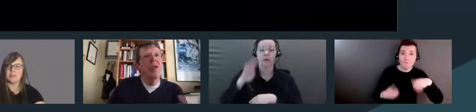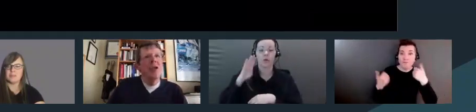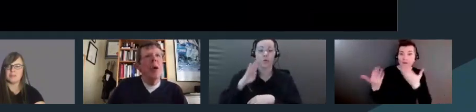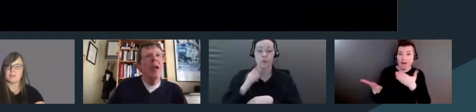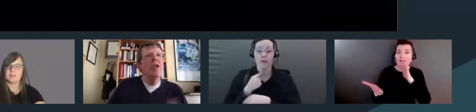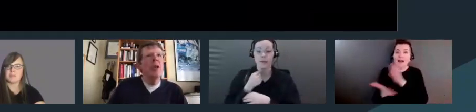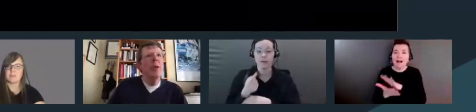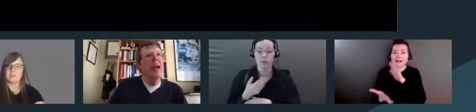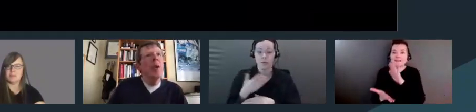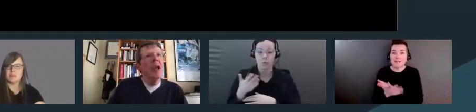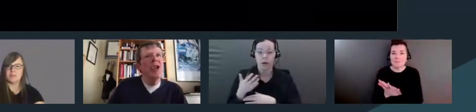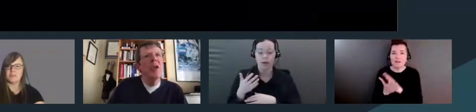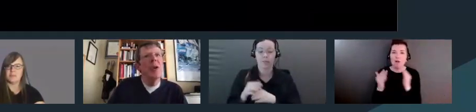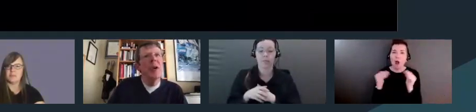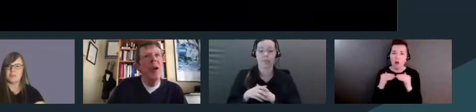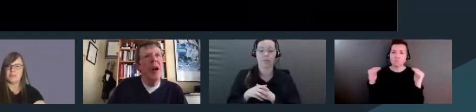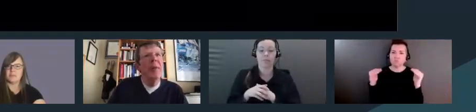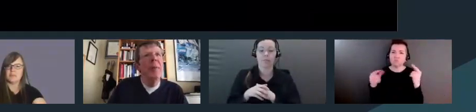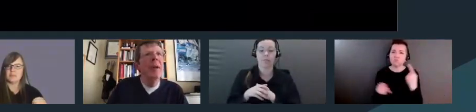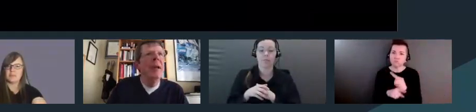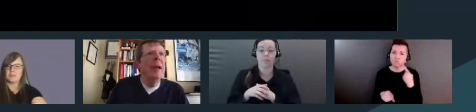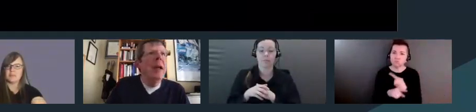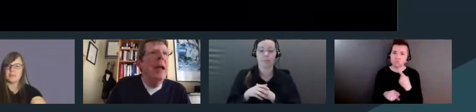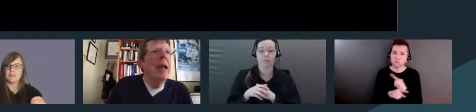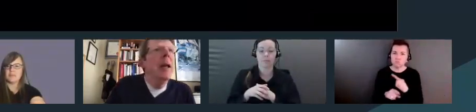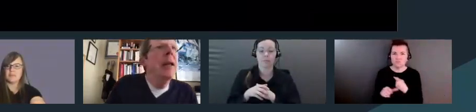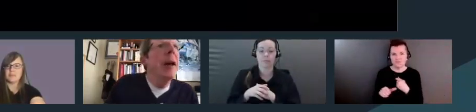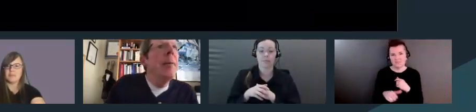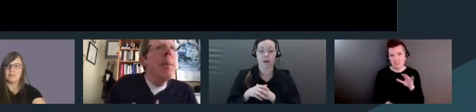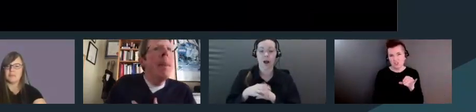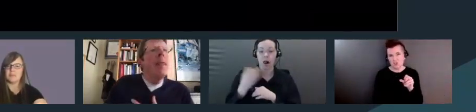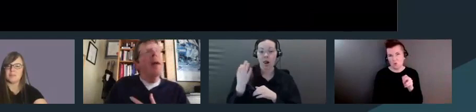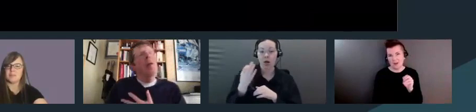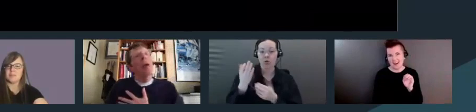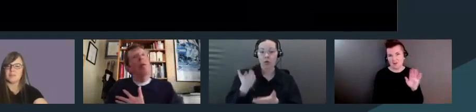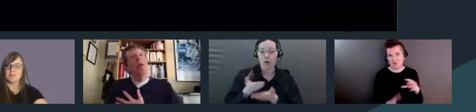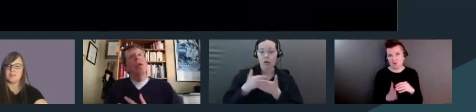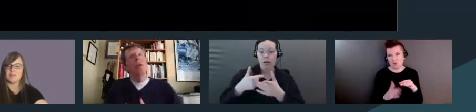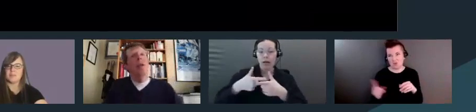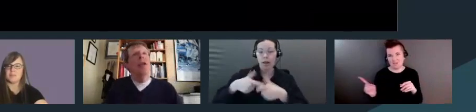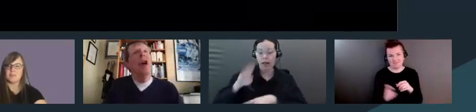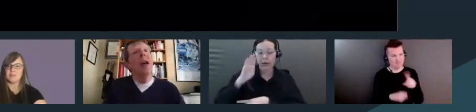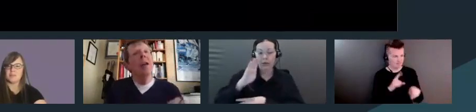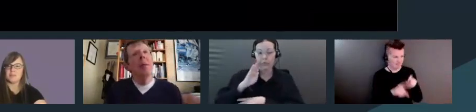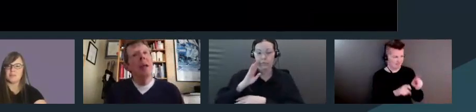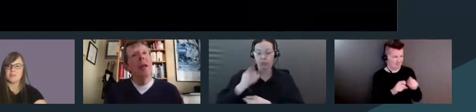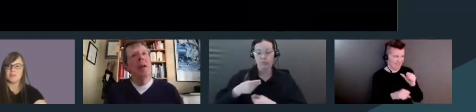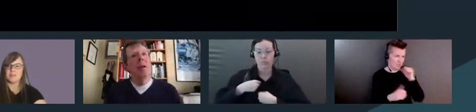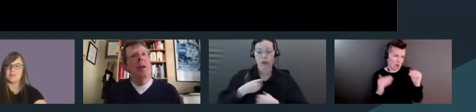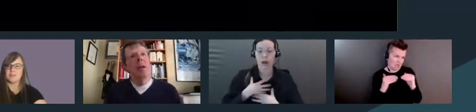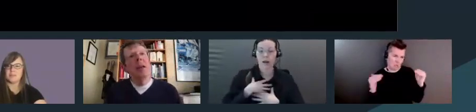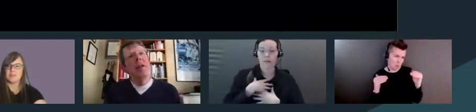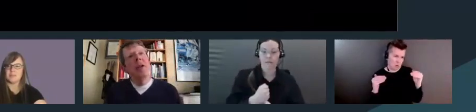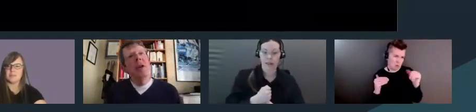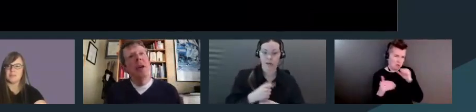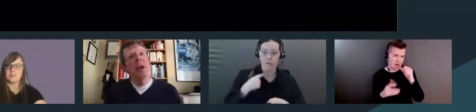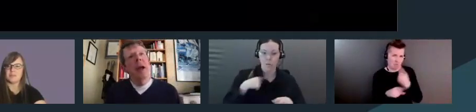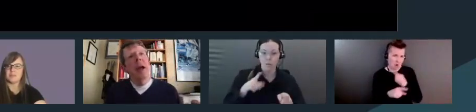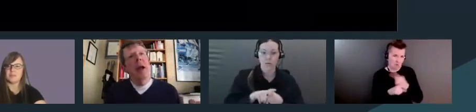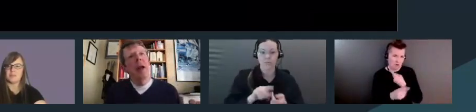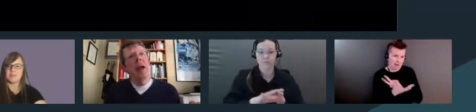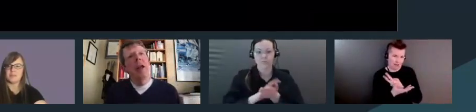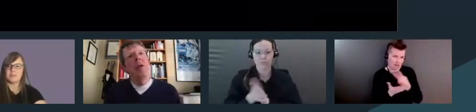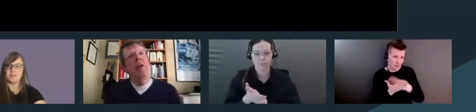integrity, which Joanne's student had questioned earlier on, and that it was designed to be